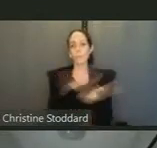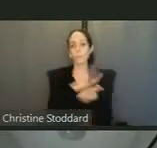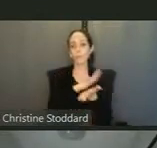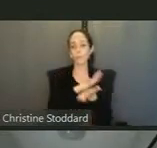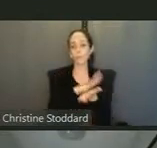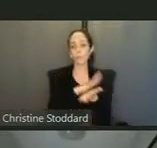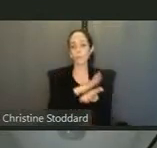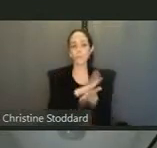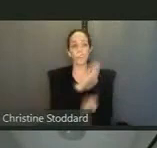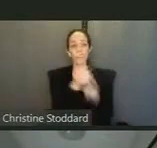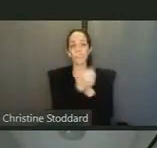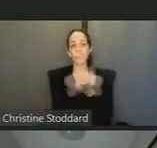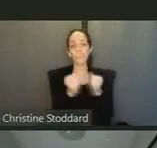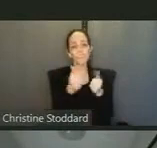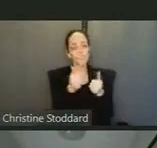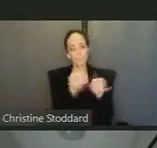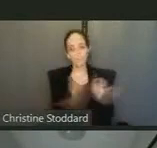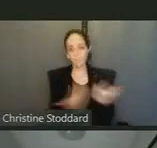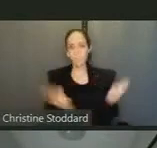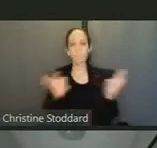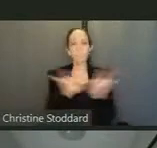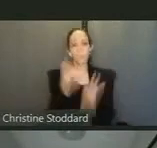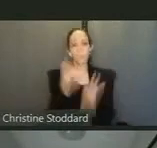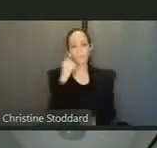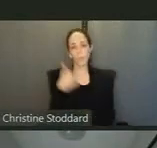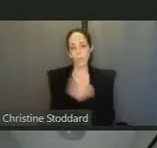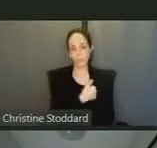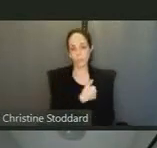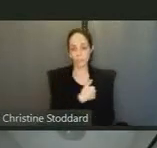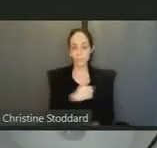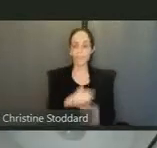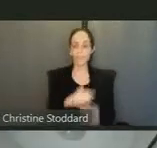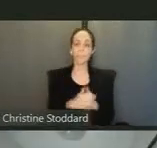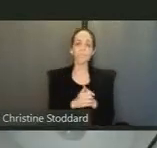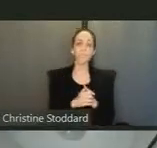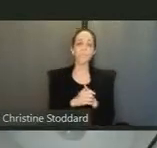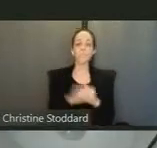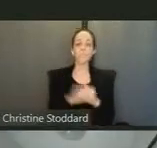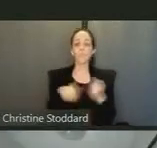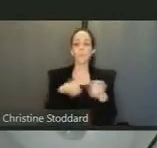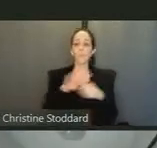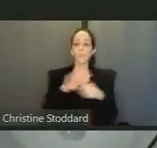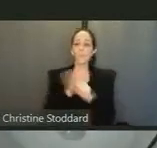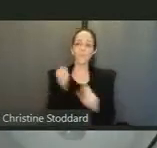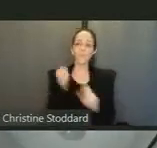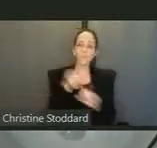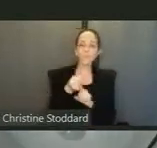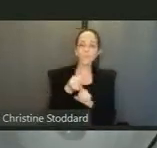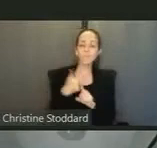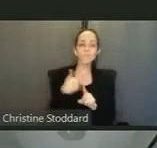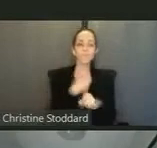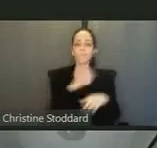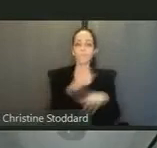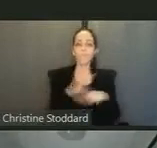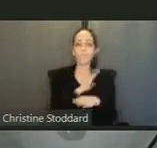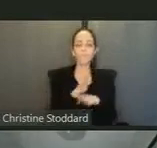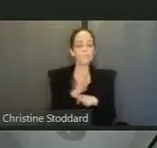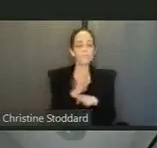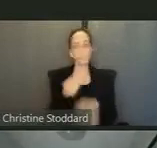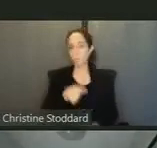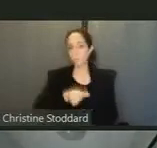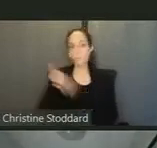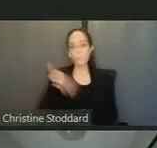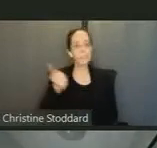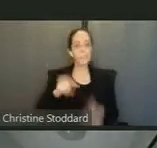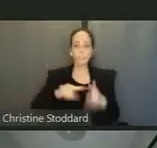chief concern for our member organizations. When this pandemic hit, our organizations immediately began